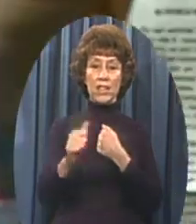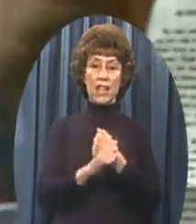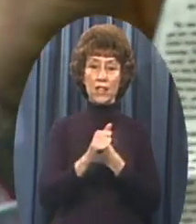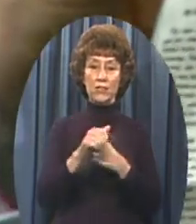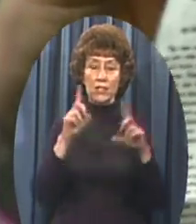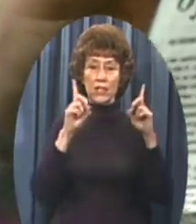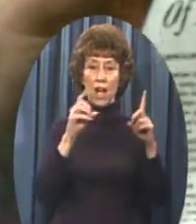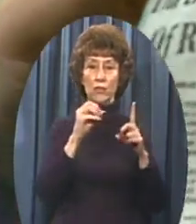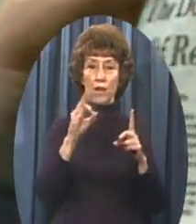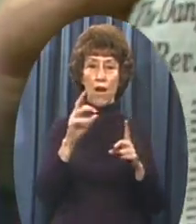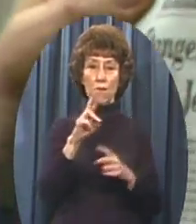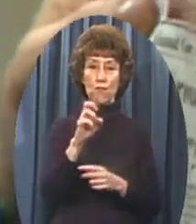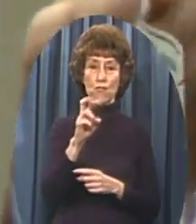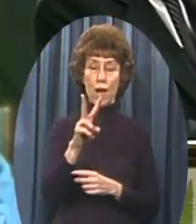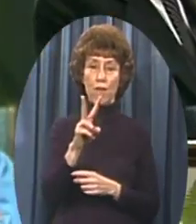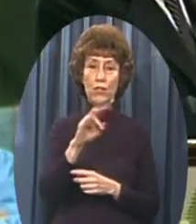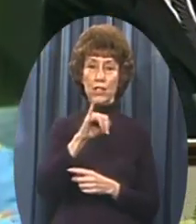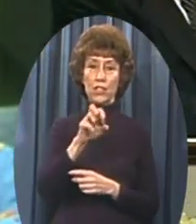Jerry Falwell.